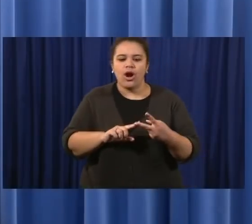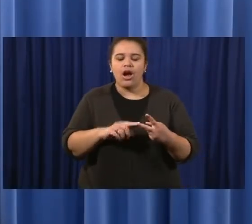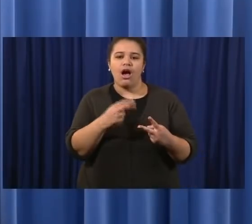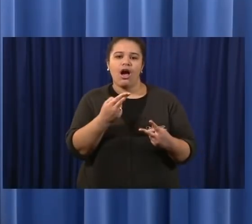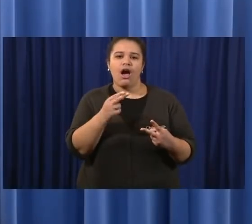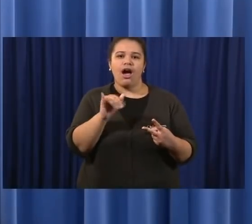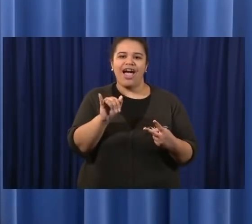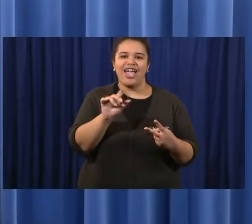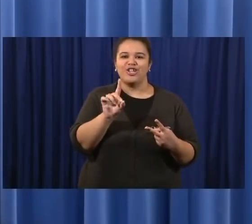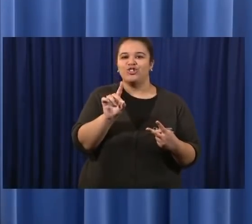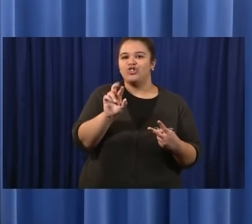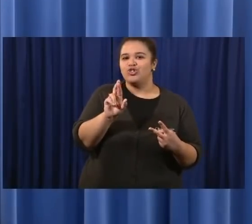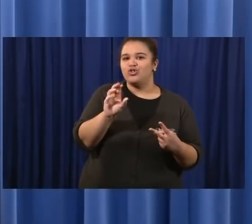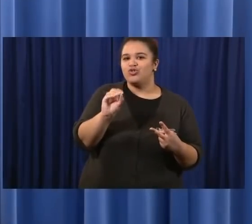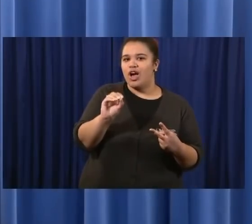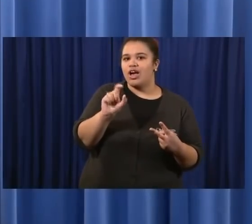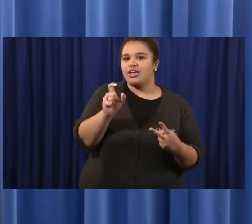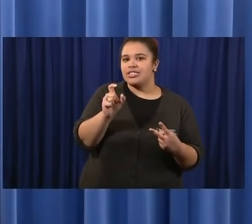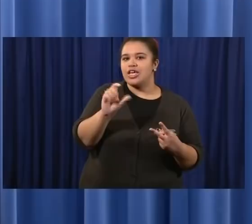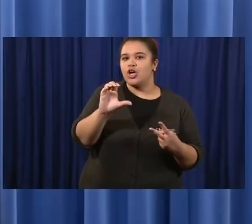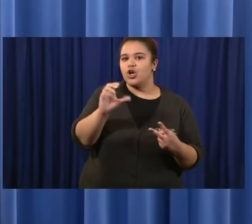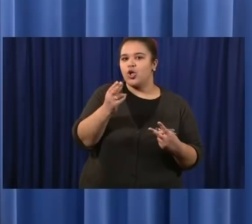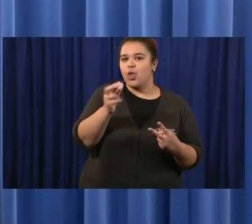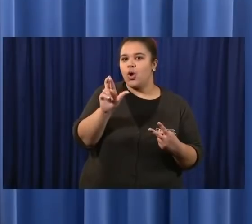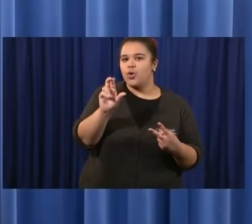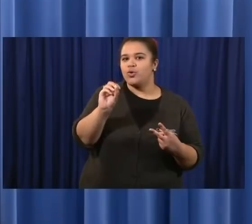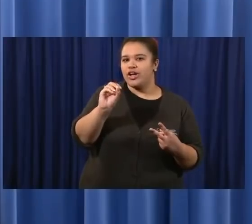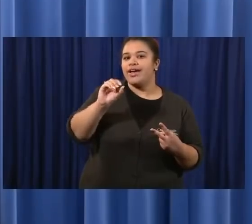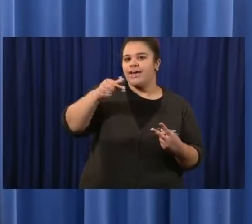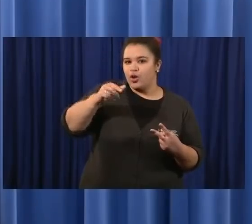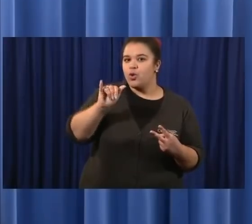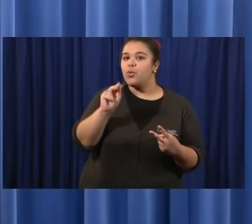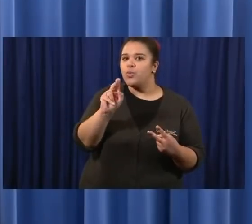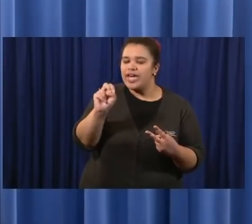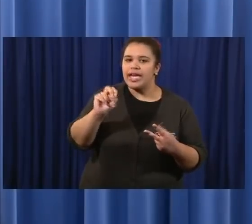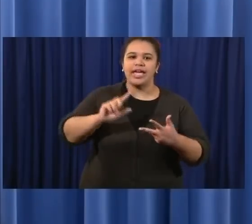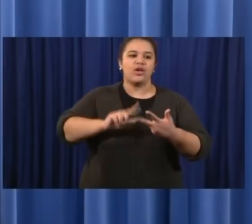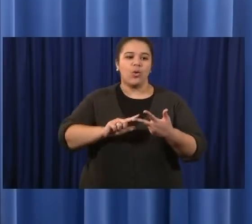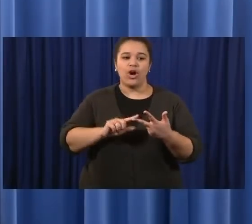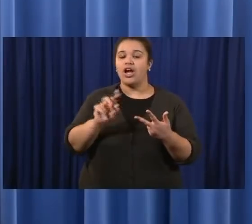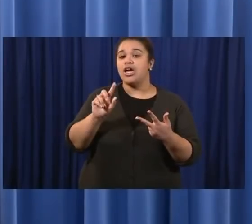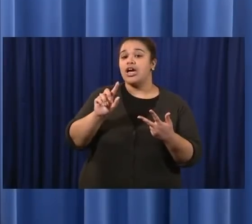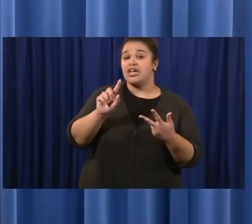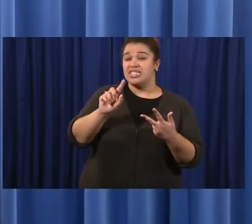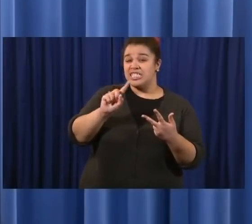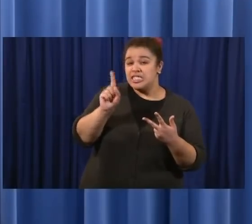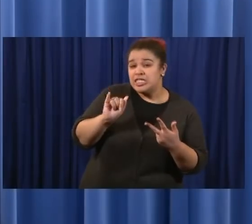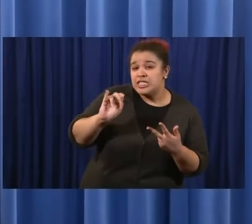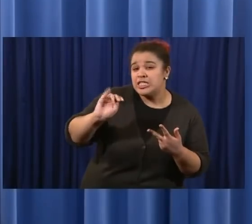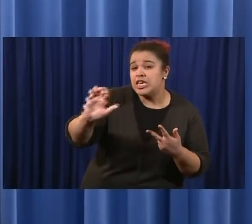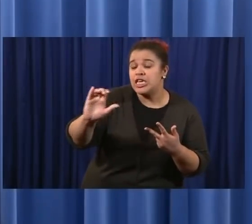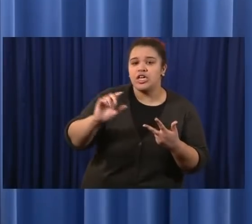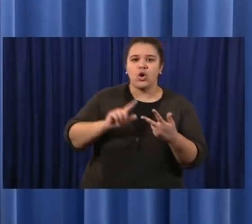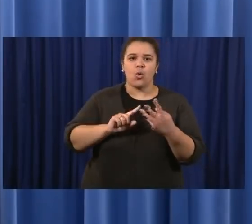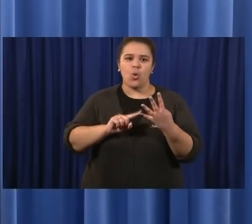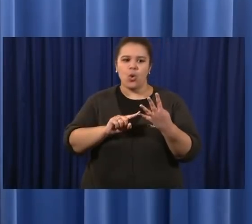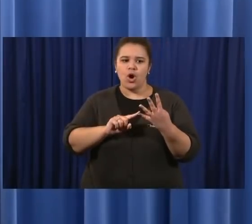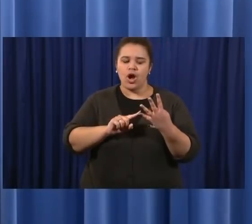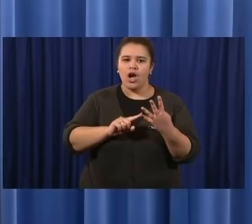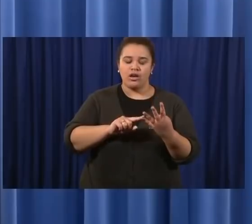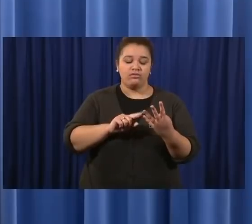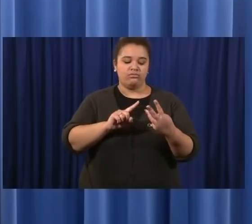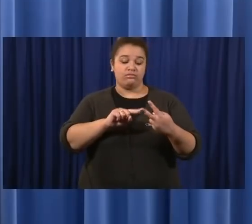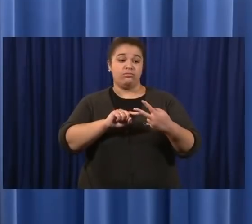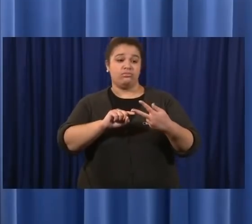hydroxychloroquine, zinc, azithromycin, and intravenously administered vitamin C? And are we to assume that normal life remains under